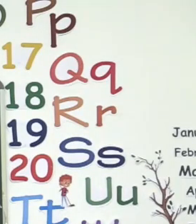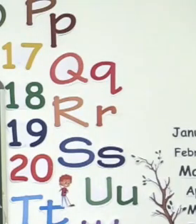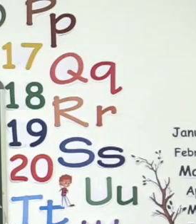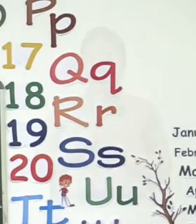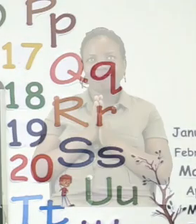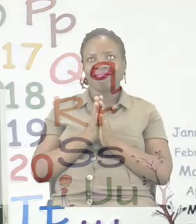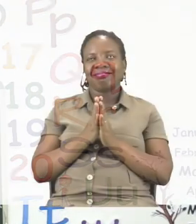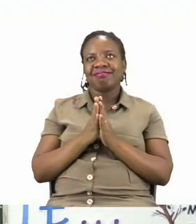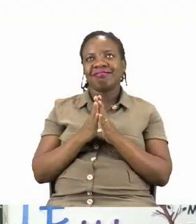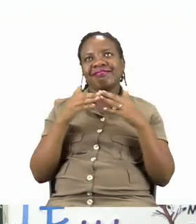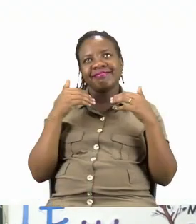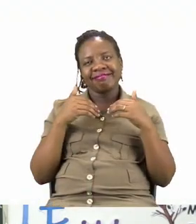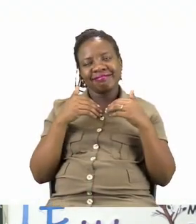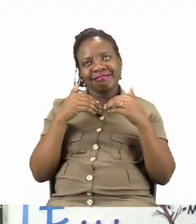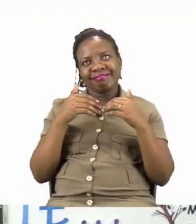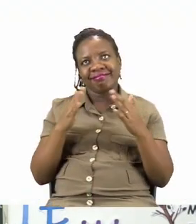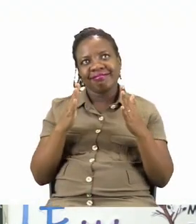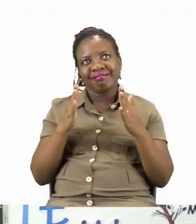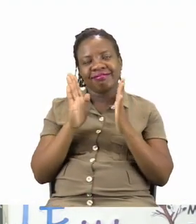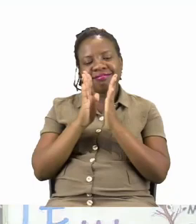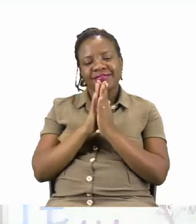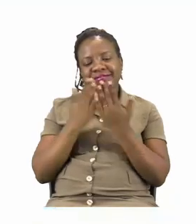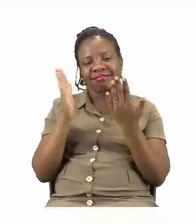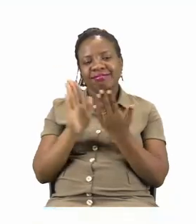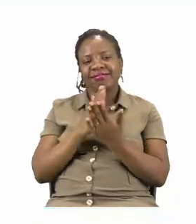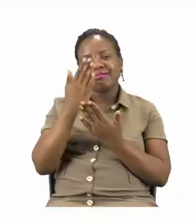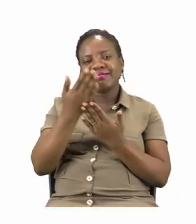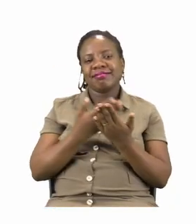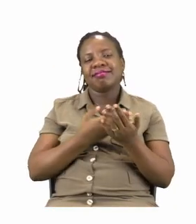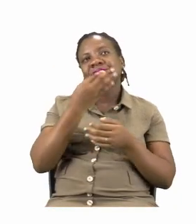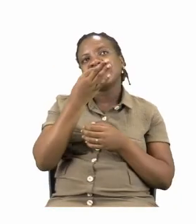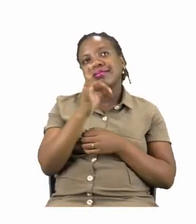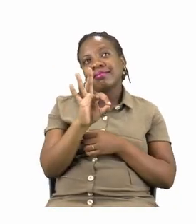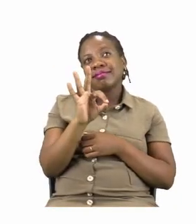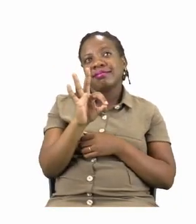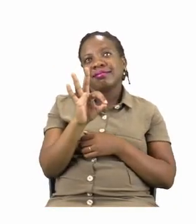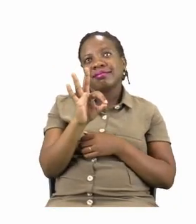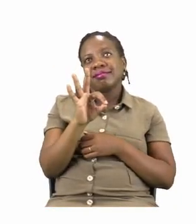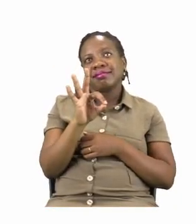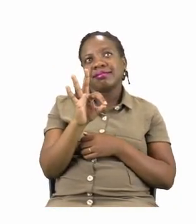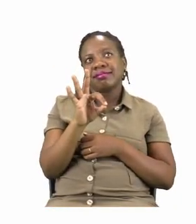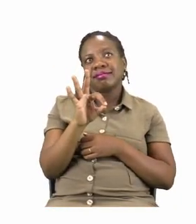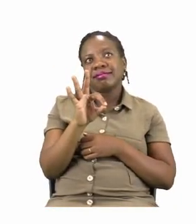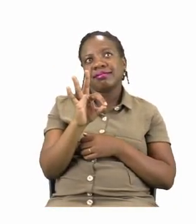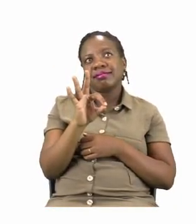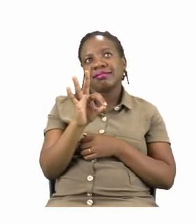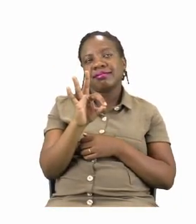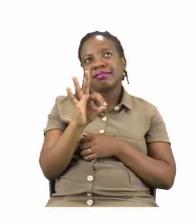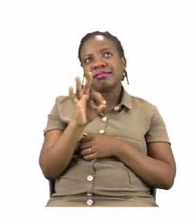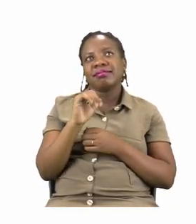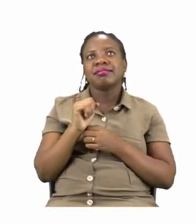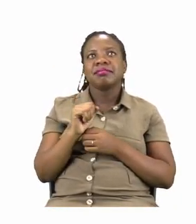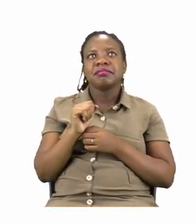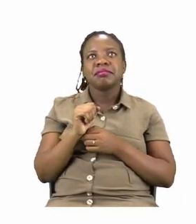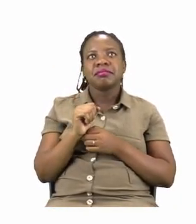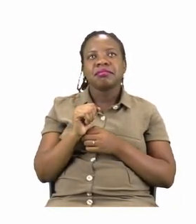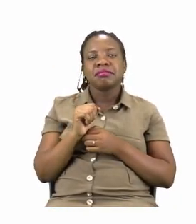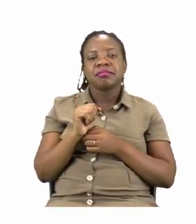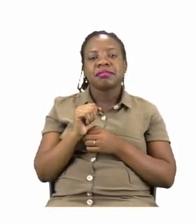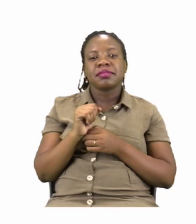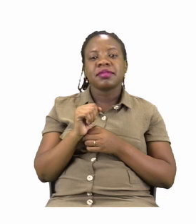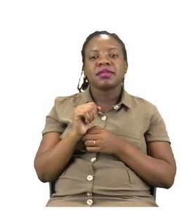Let's start this part of our lesson on page 9. Now here we are looking at